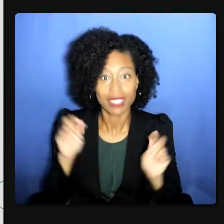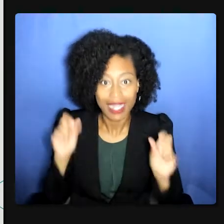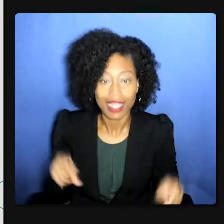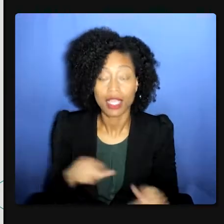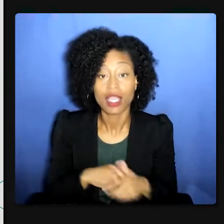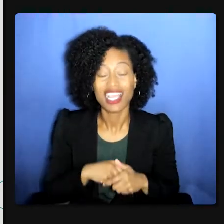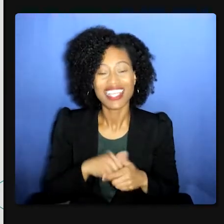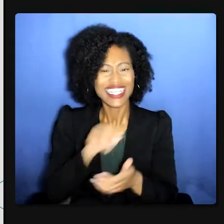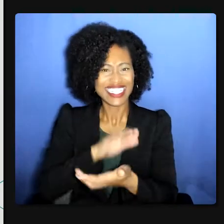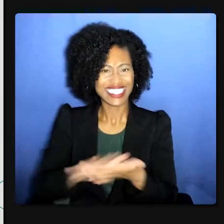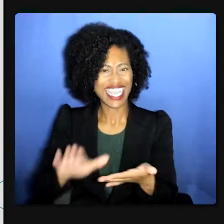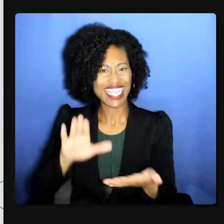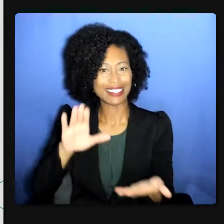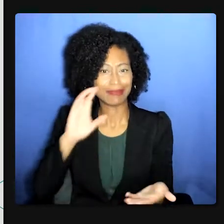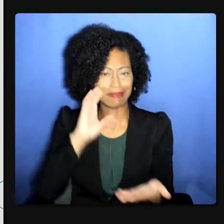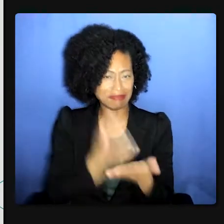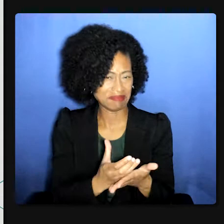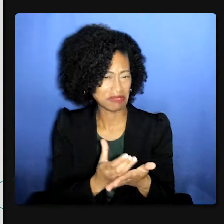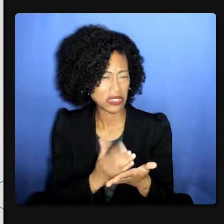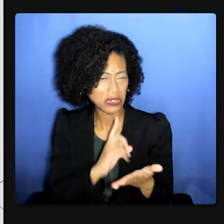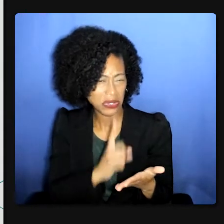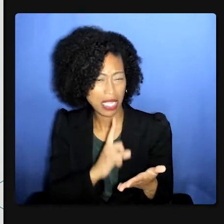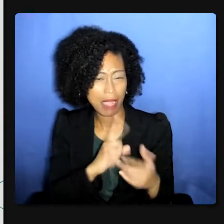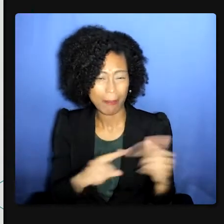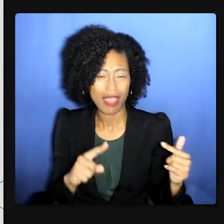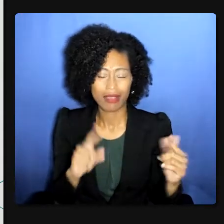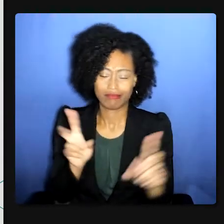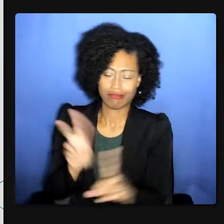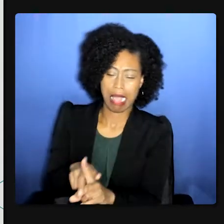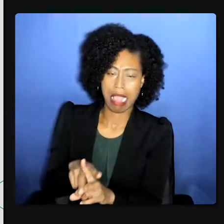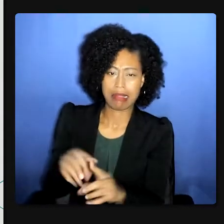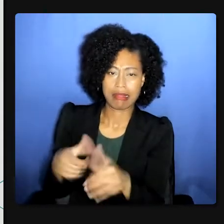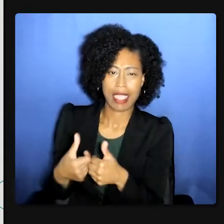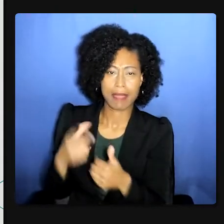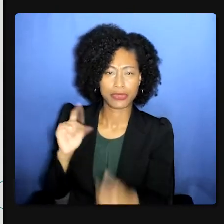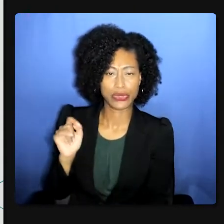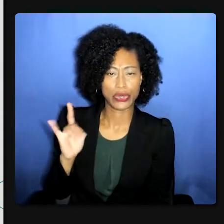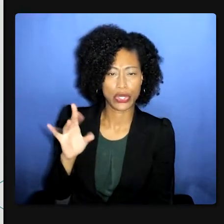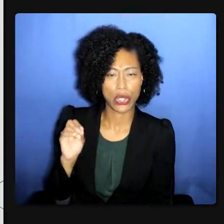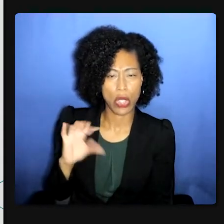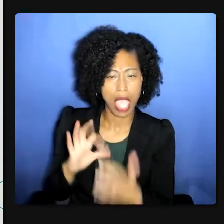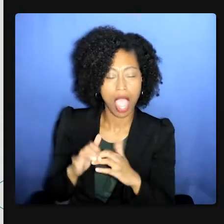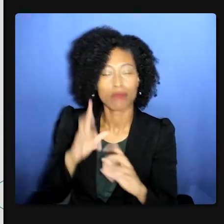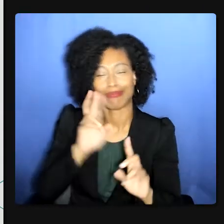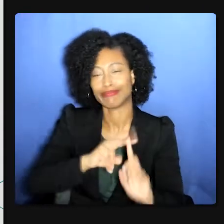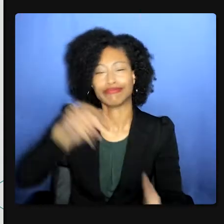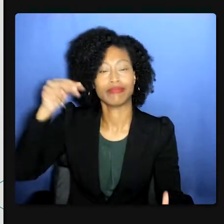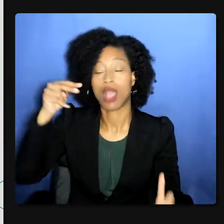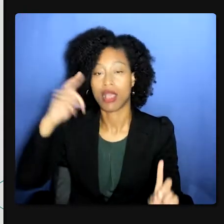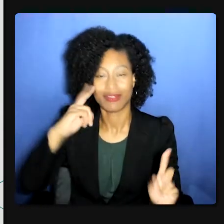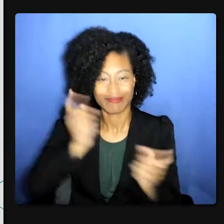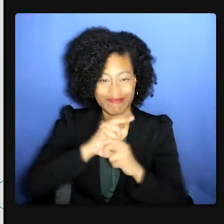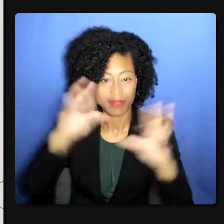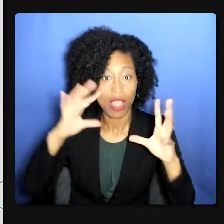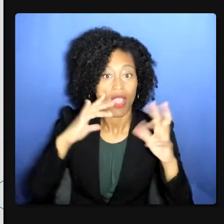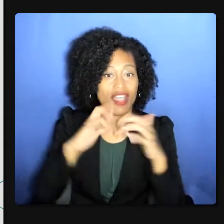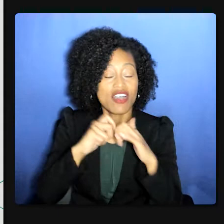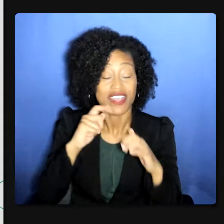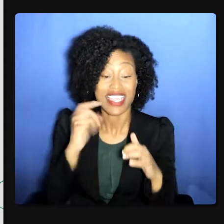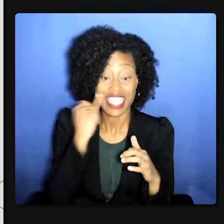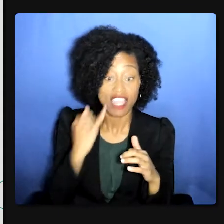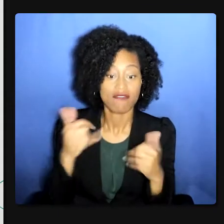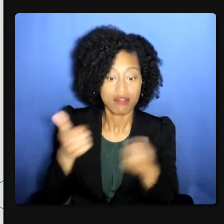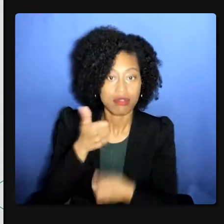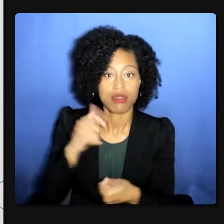Okay, that was a nice matrix and all, but to put it in the game studio context, here's a high-level vision of a studio working completely in